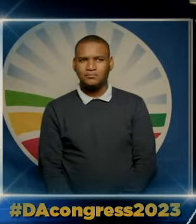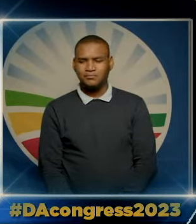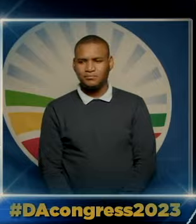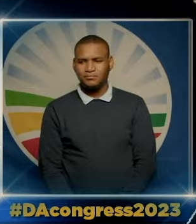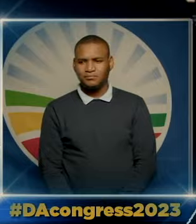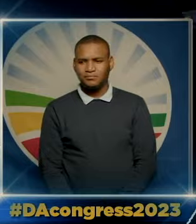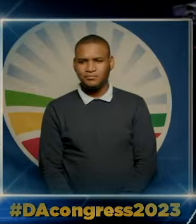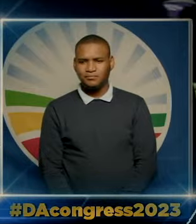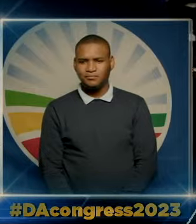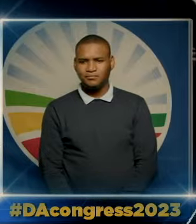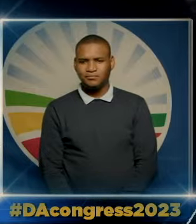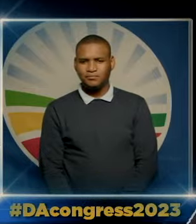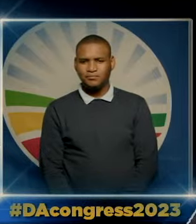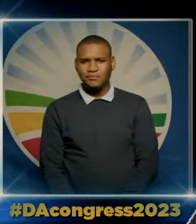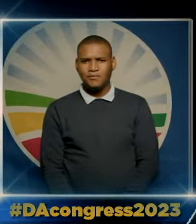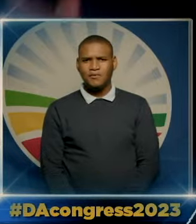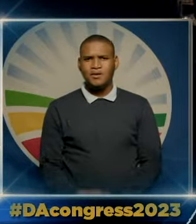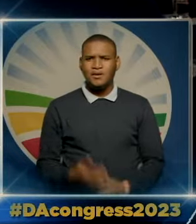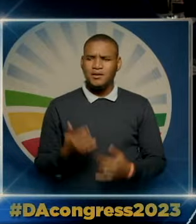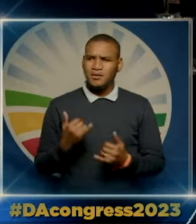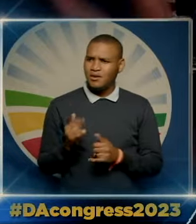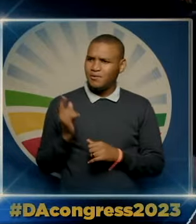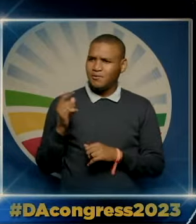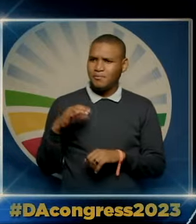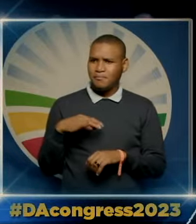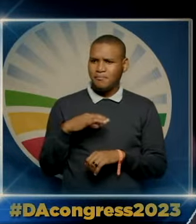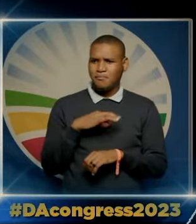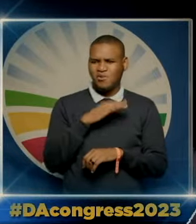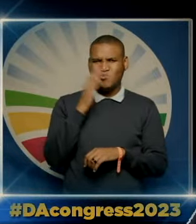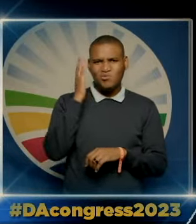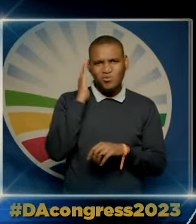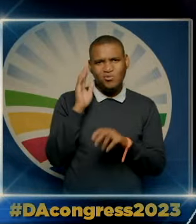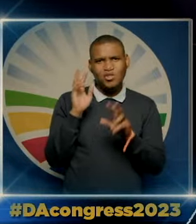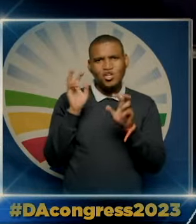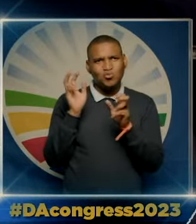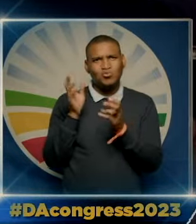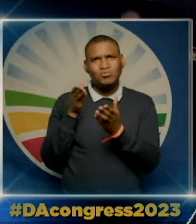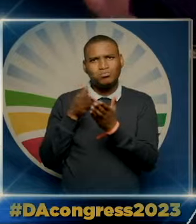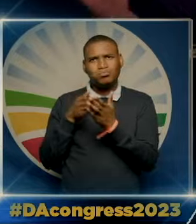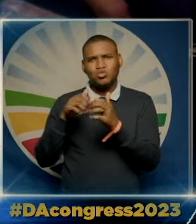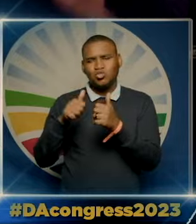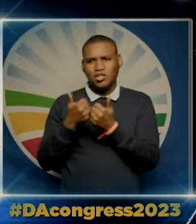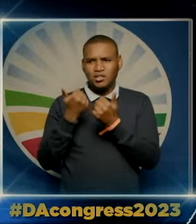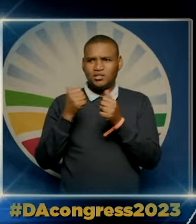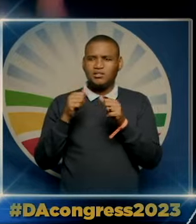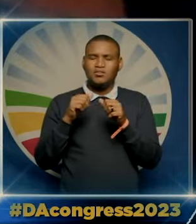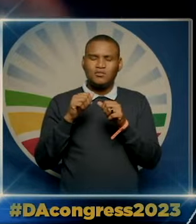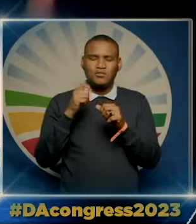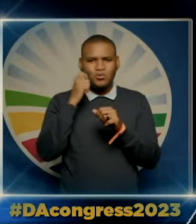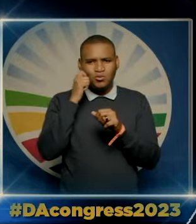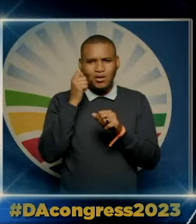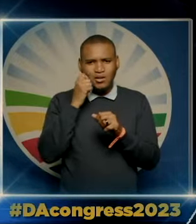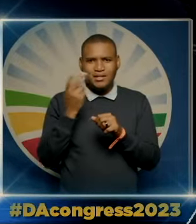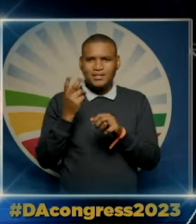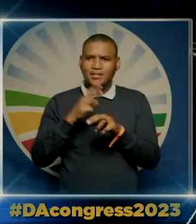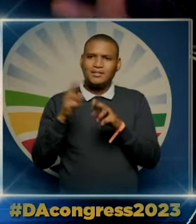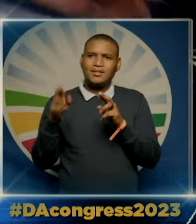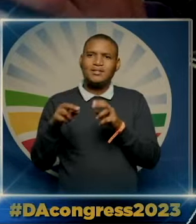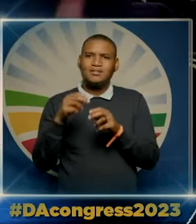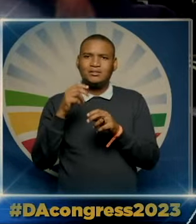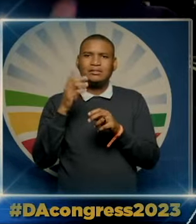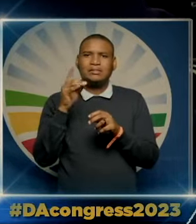Universiteit. Now, Celia, we know the issues that have existed in Tshwane as a result of the DA not having an outright